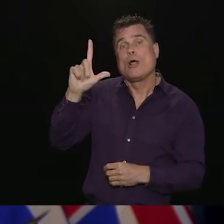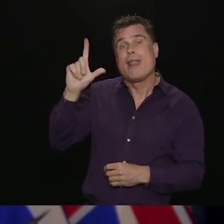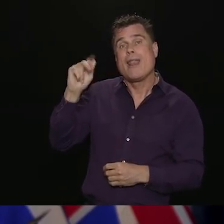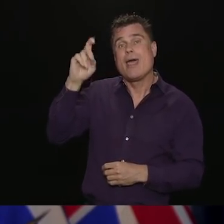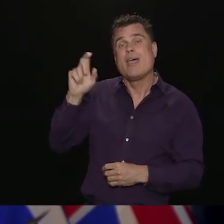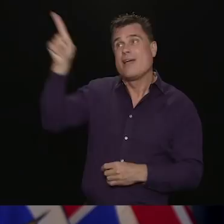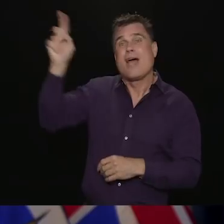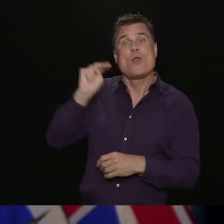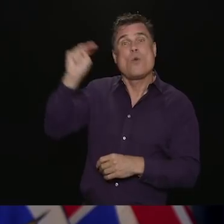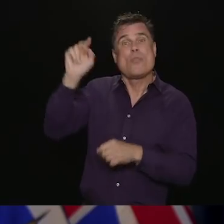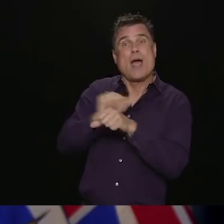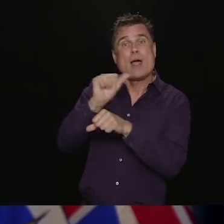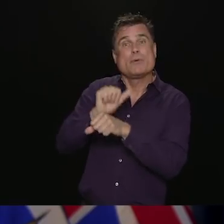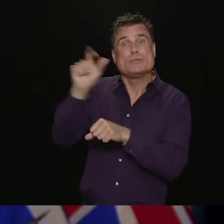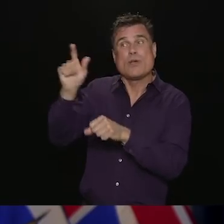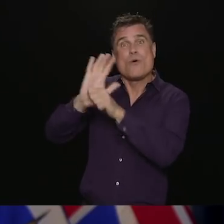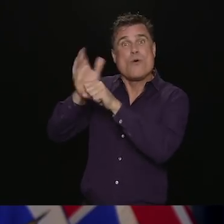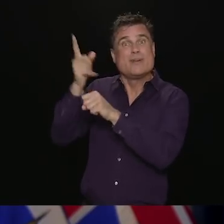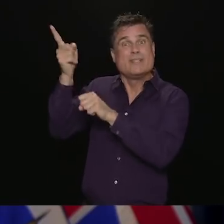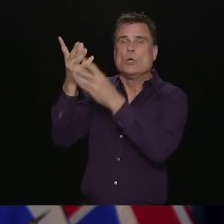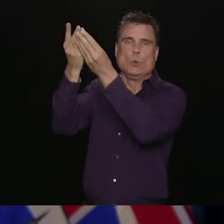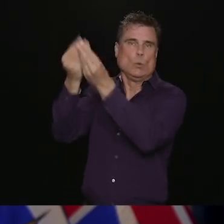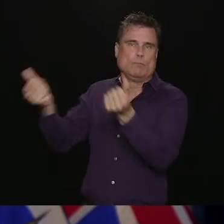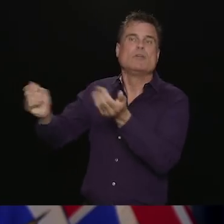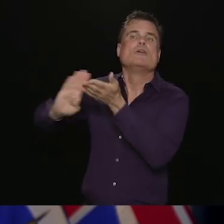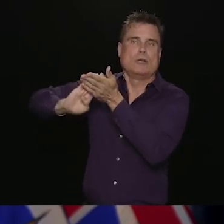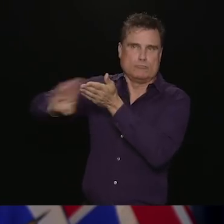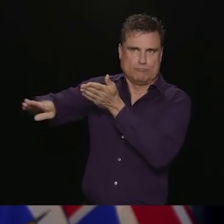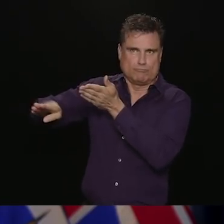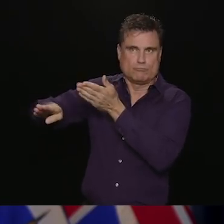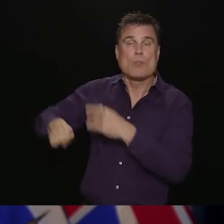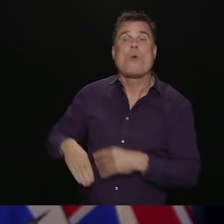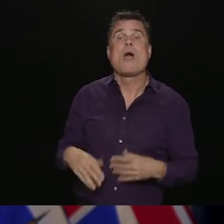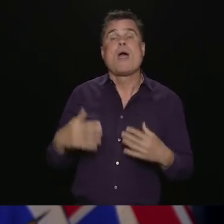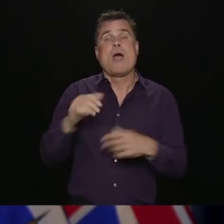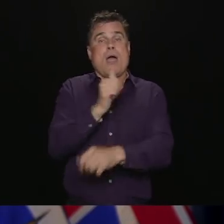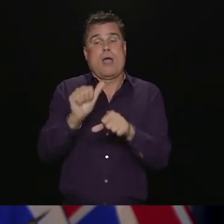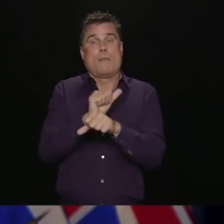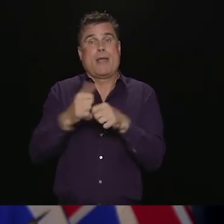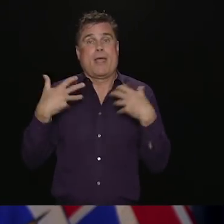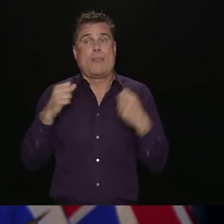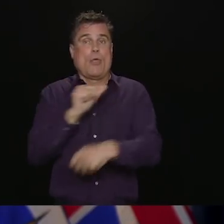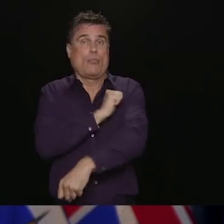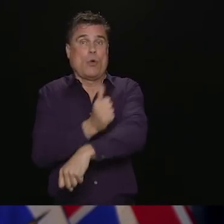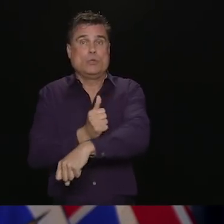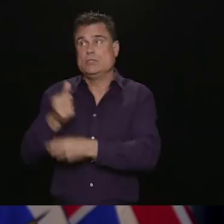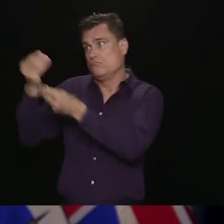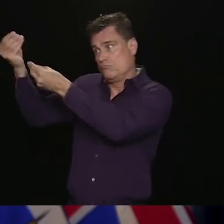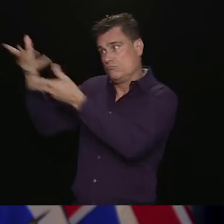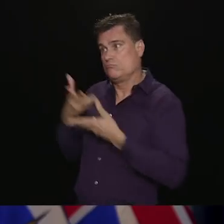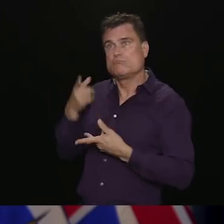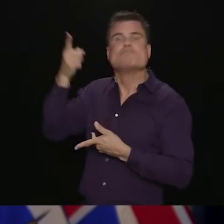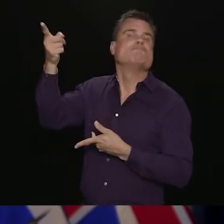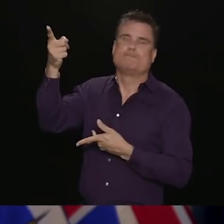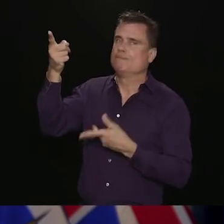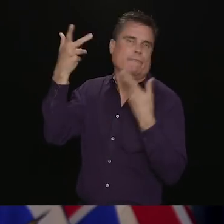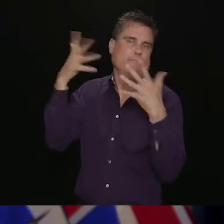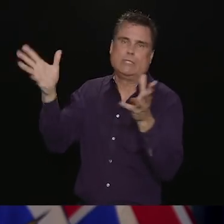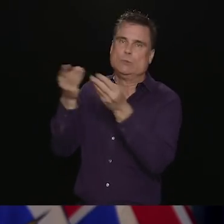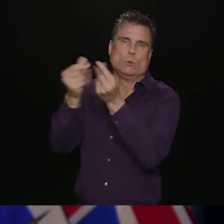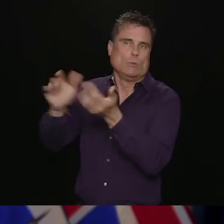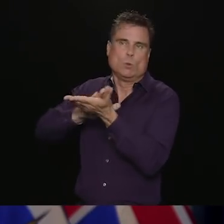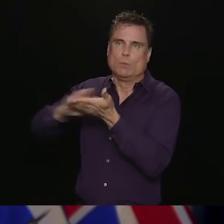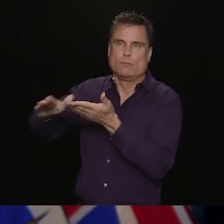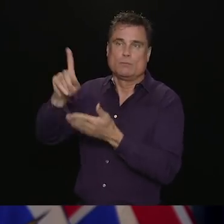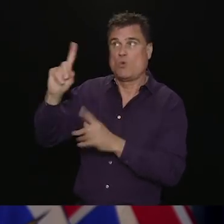notified by Alberta Health this morning that one, they've had no new cases for two incubation periods, so that's good